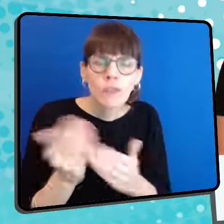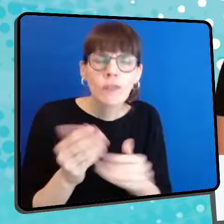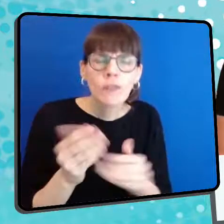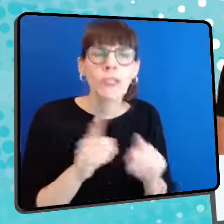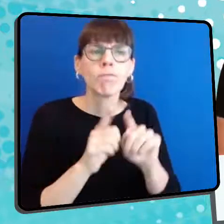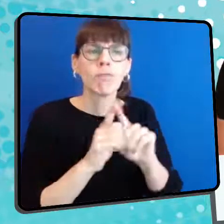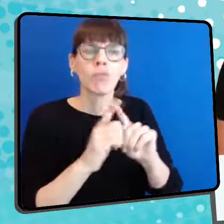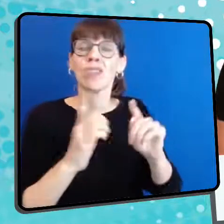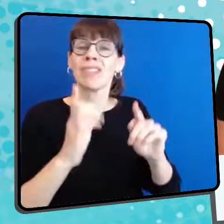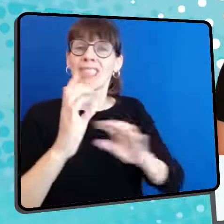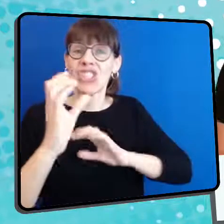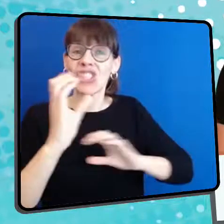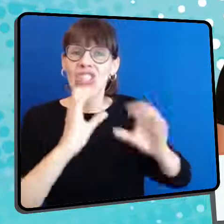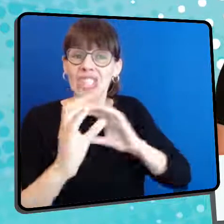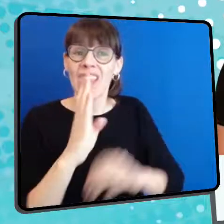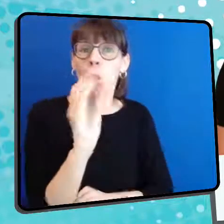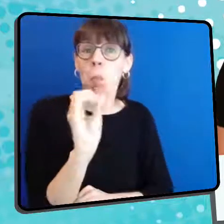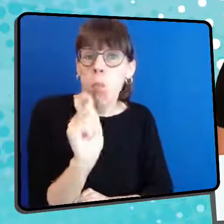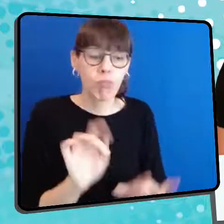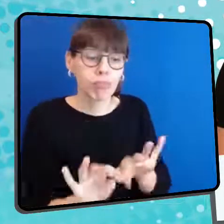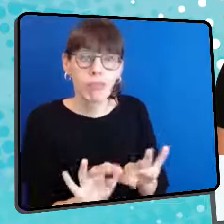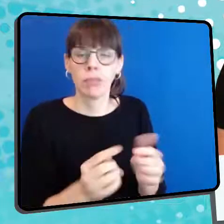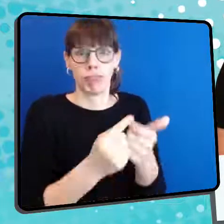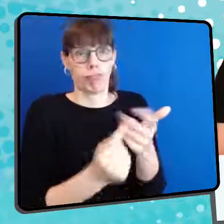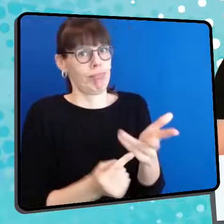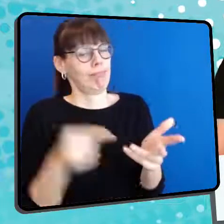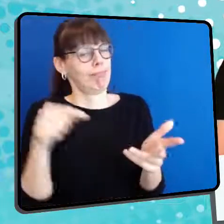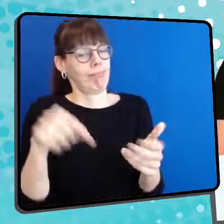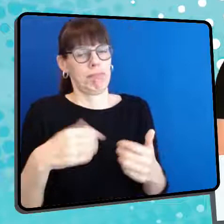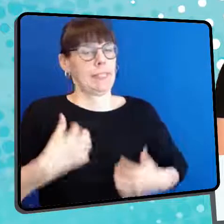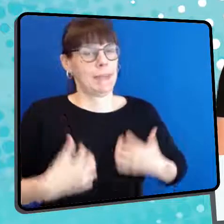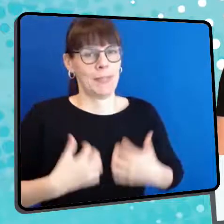Amy, it's time for our Learn module.